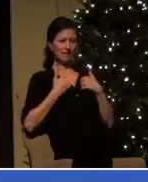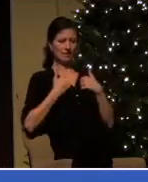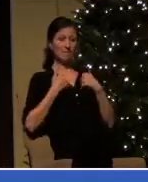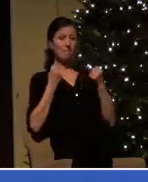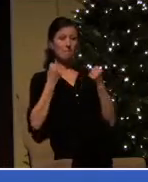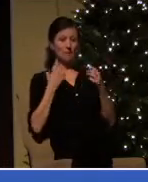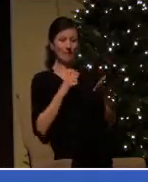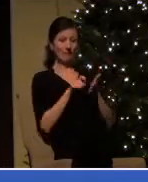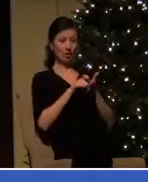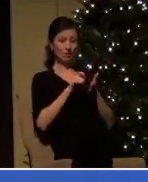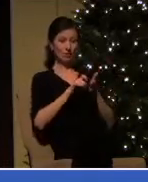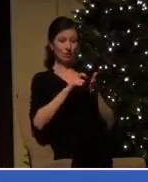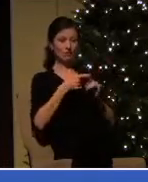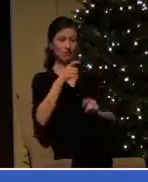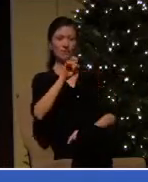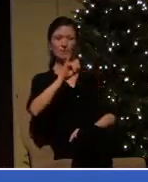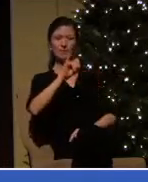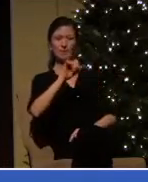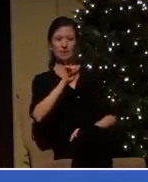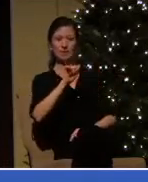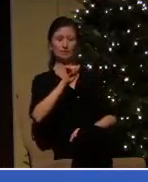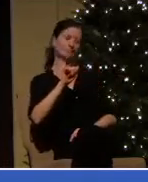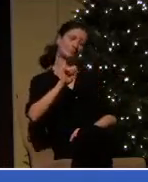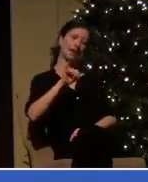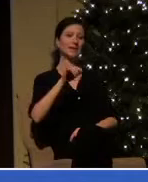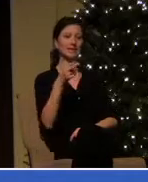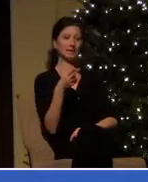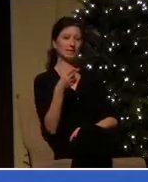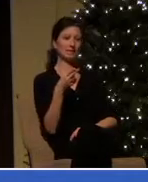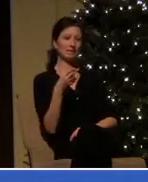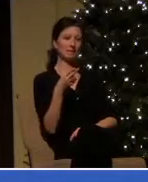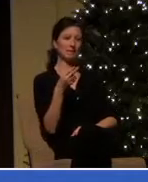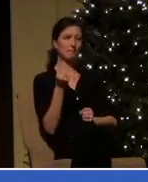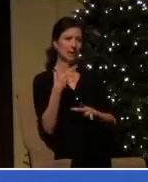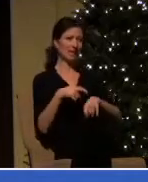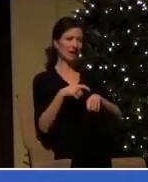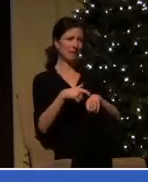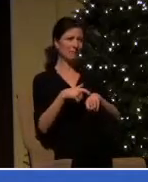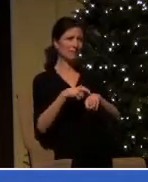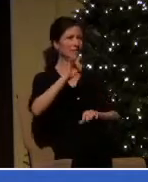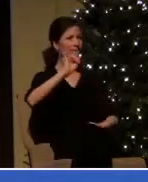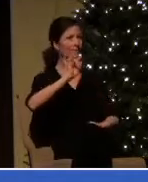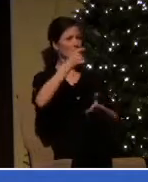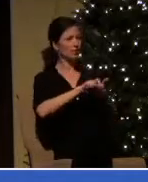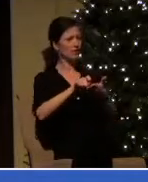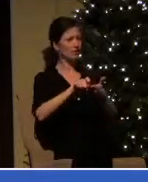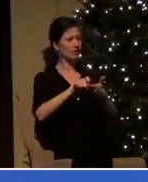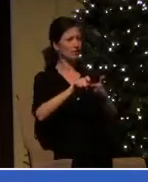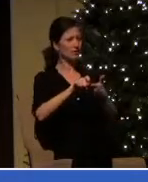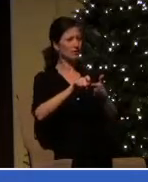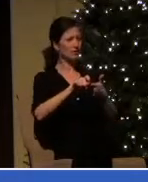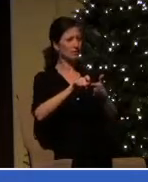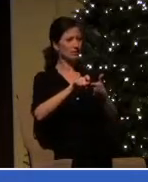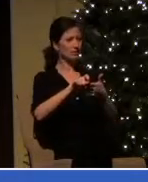Isaiah. And a couple of them stood out, particularly in the book of Isaiah. The first one is a verse that